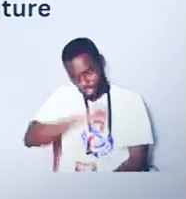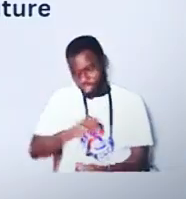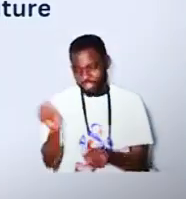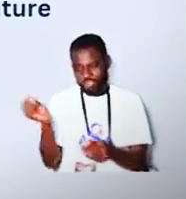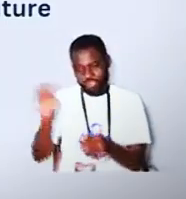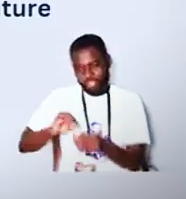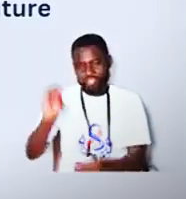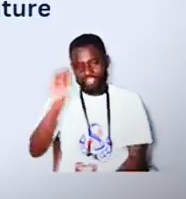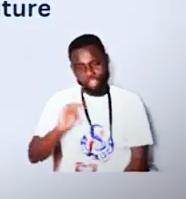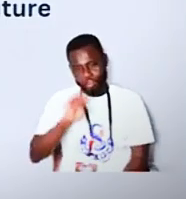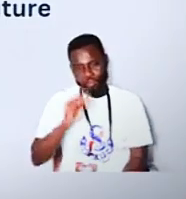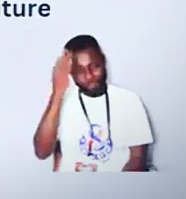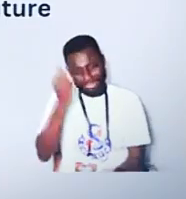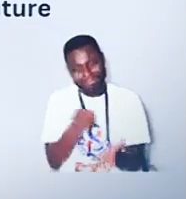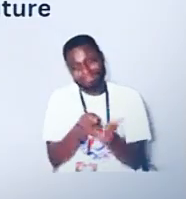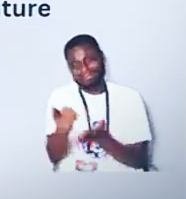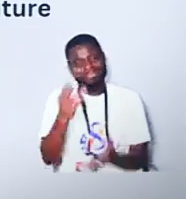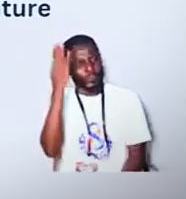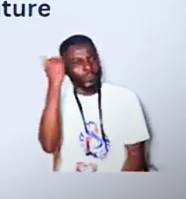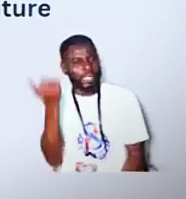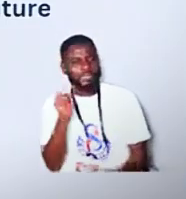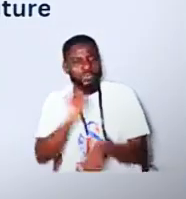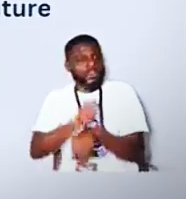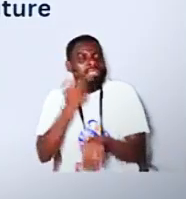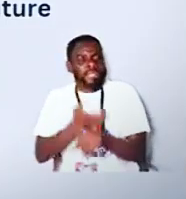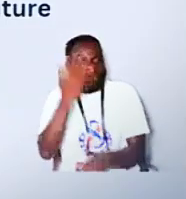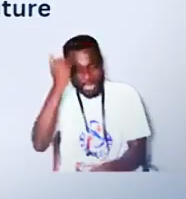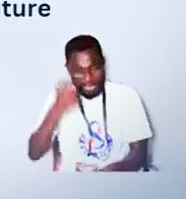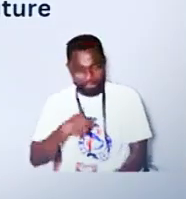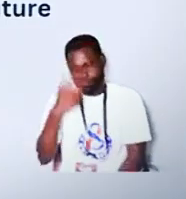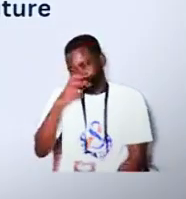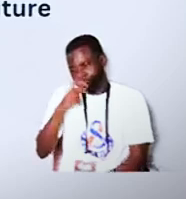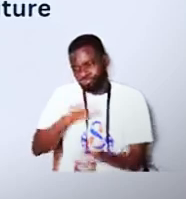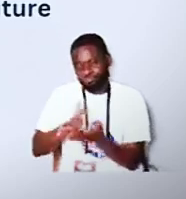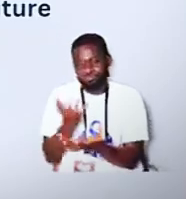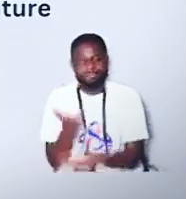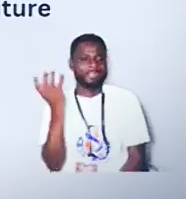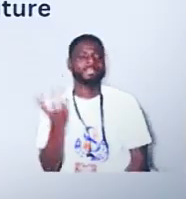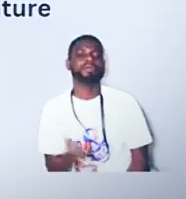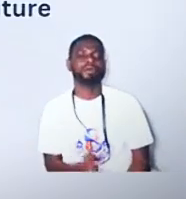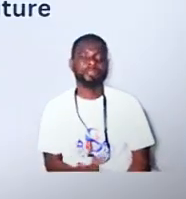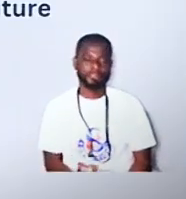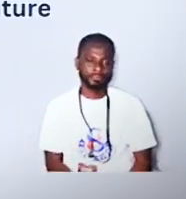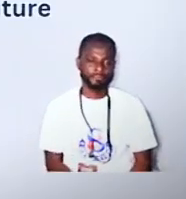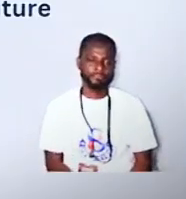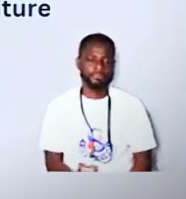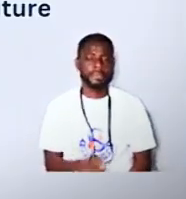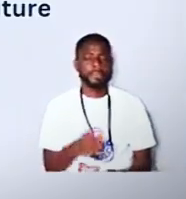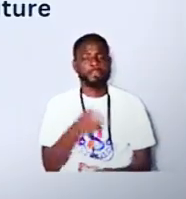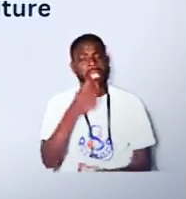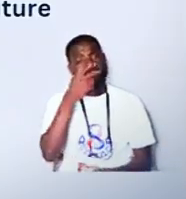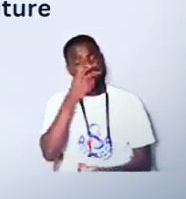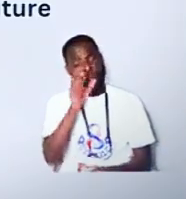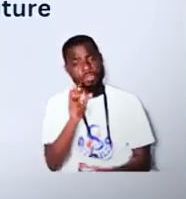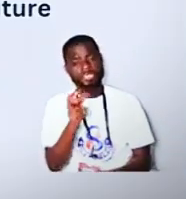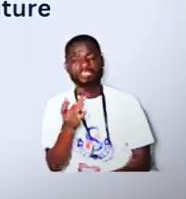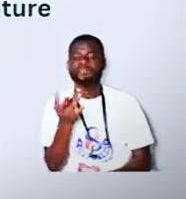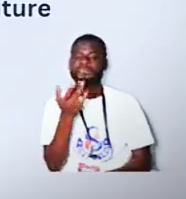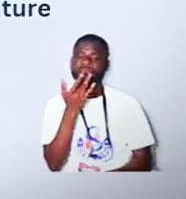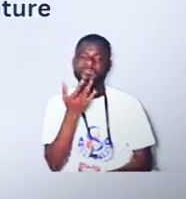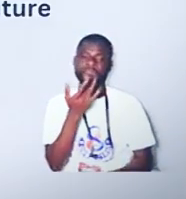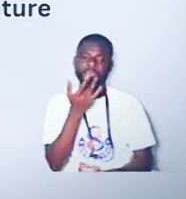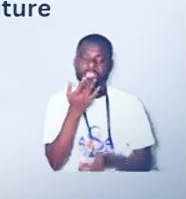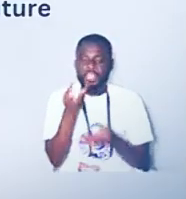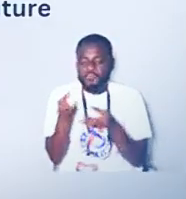money. Why do you have to be honest and work hard? Corruption favors the privileged